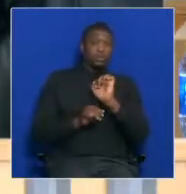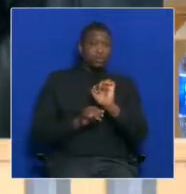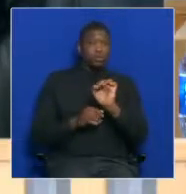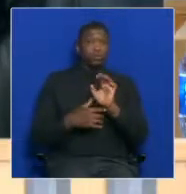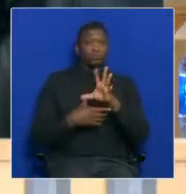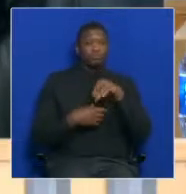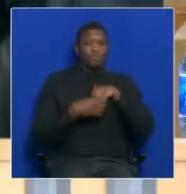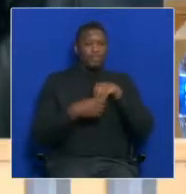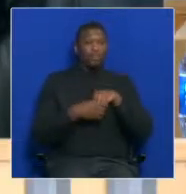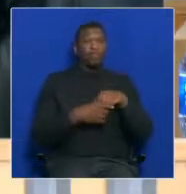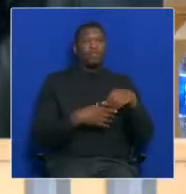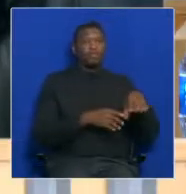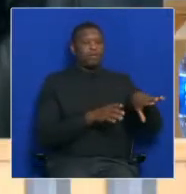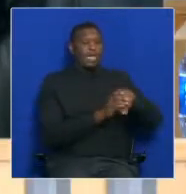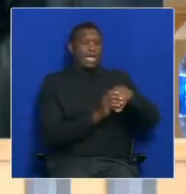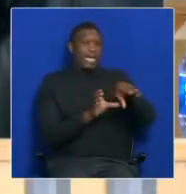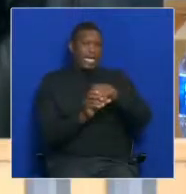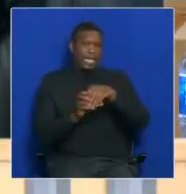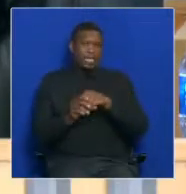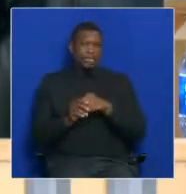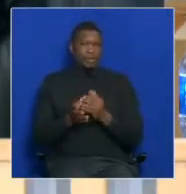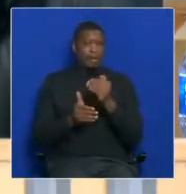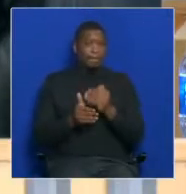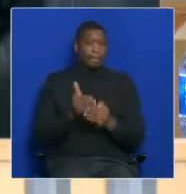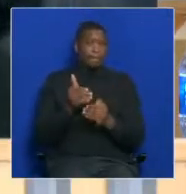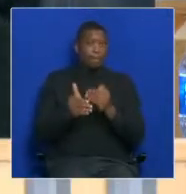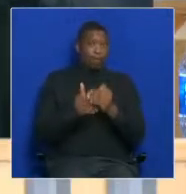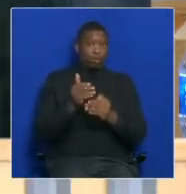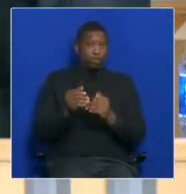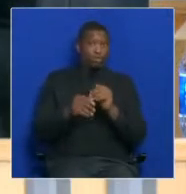processes that are set out in your manual,